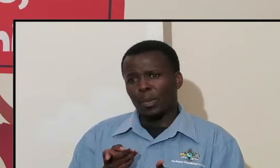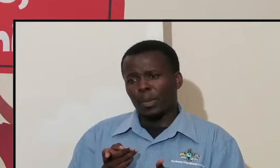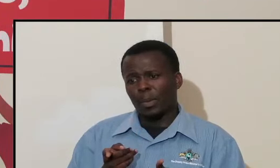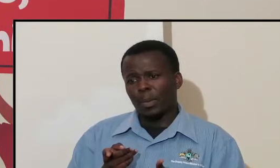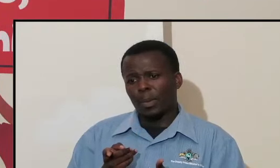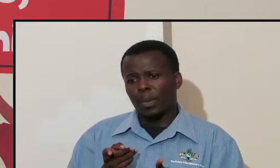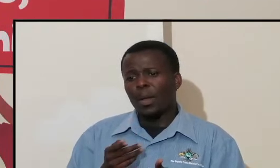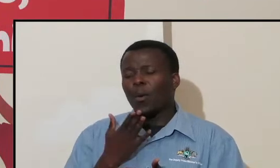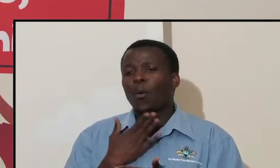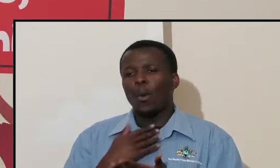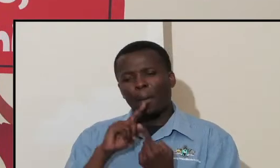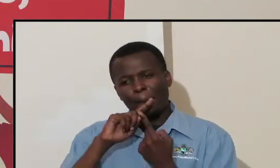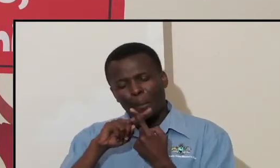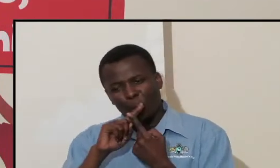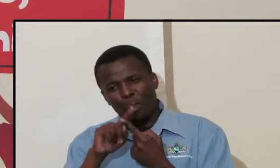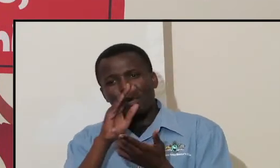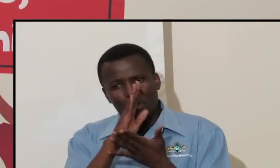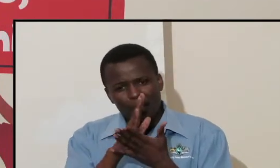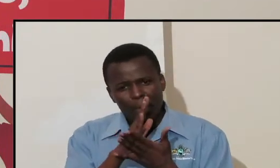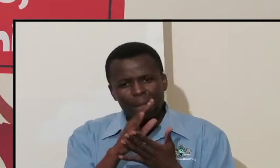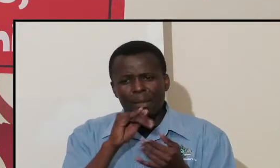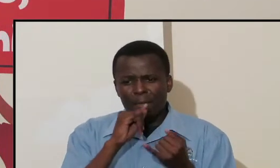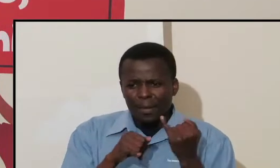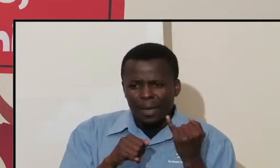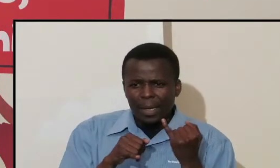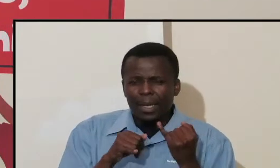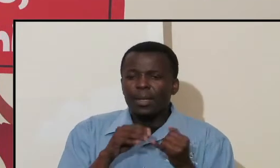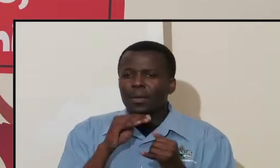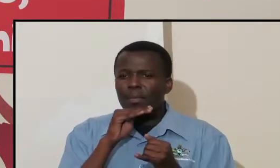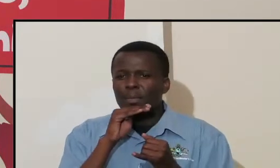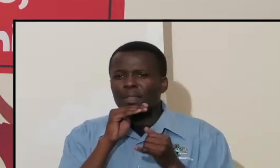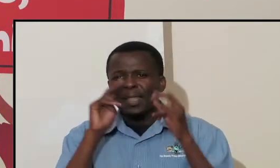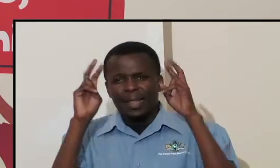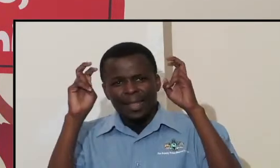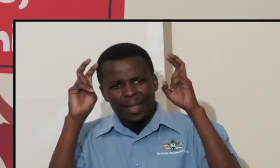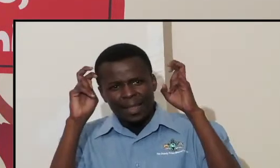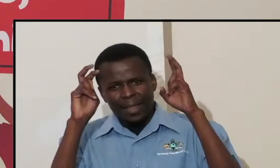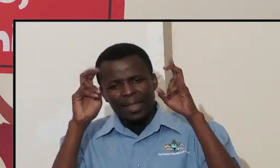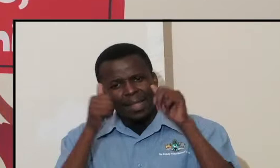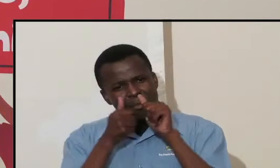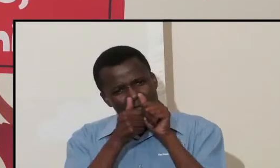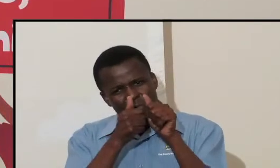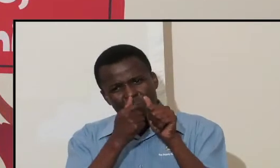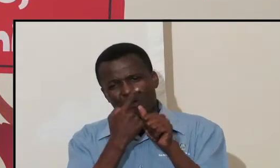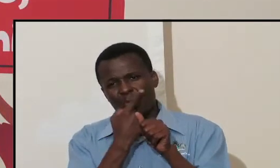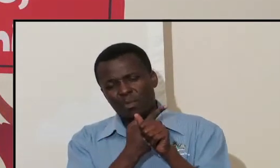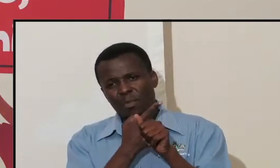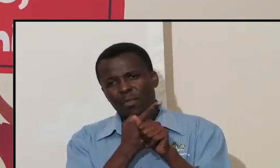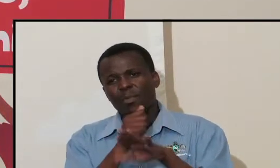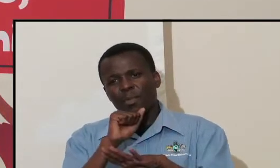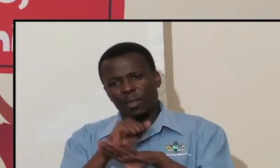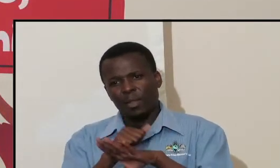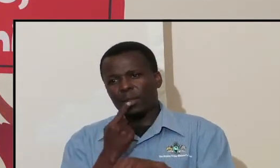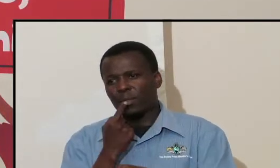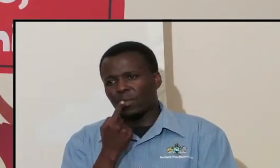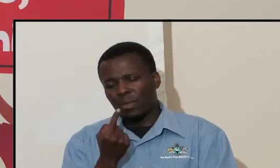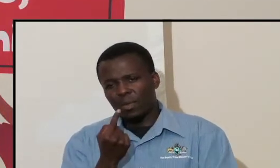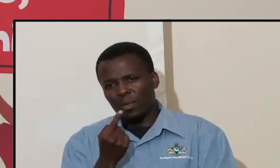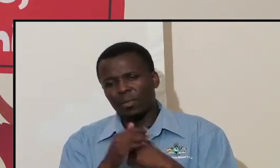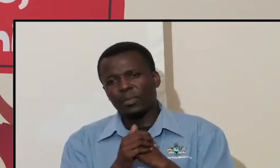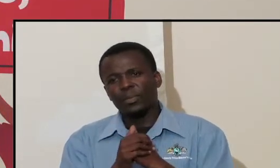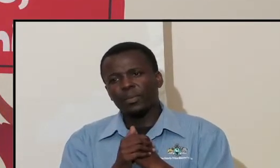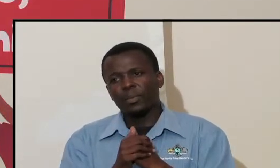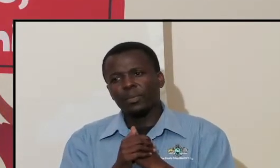a more positive note, but in line with this year's theme of ending AIDS, inequality, and